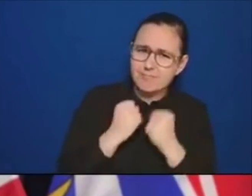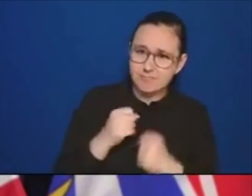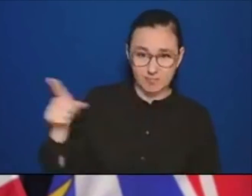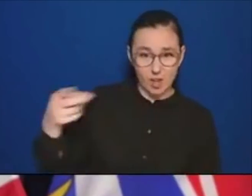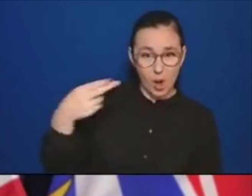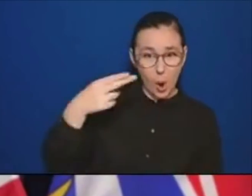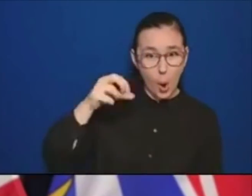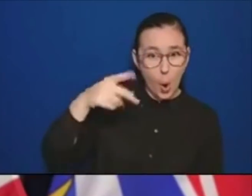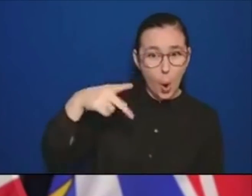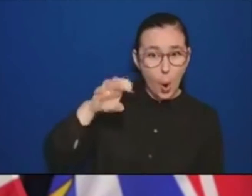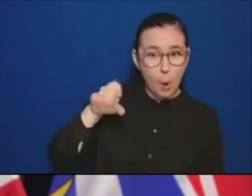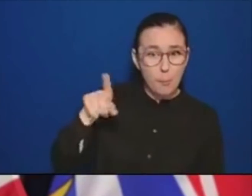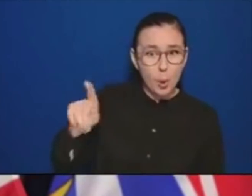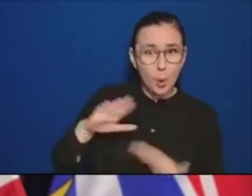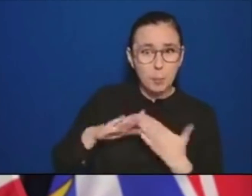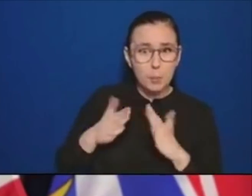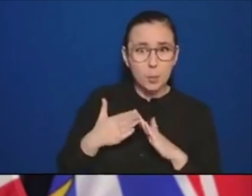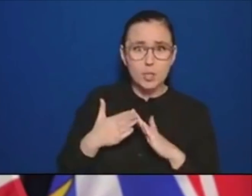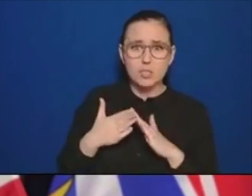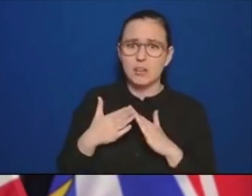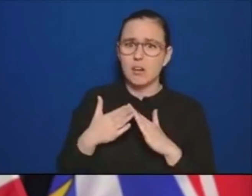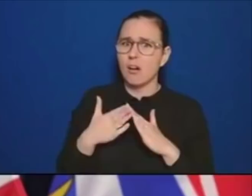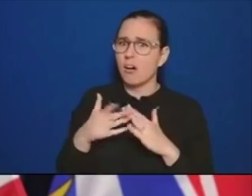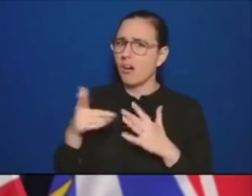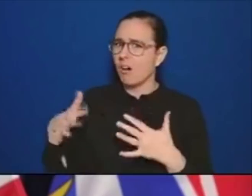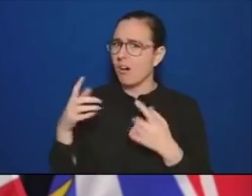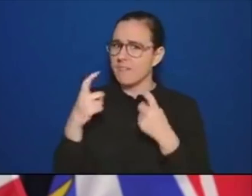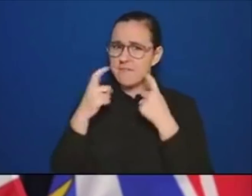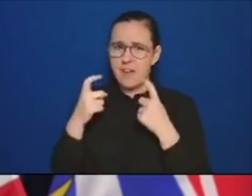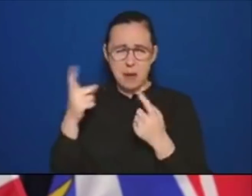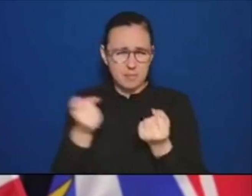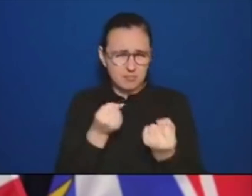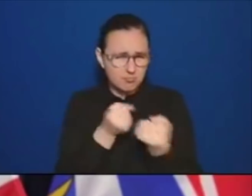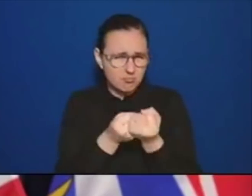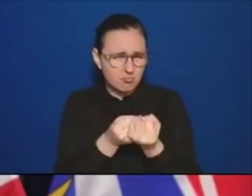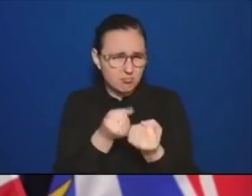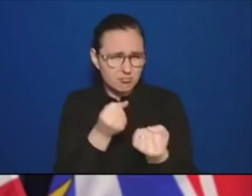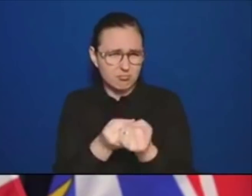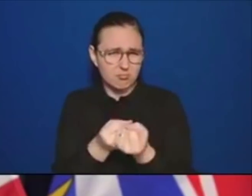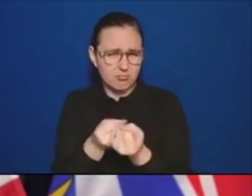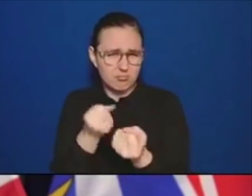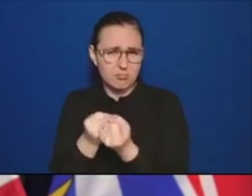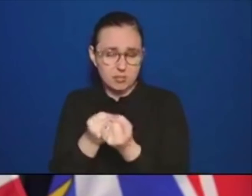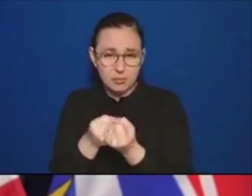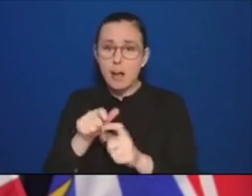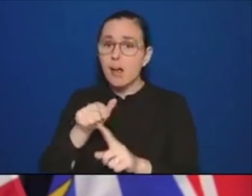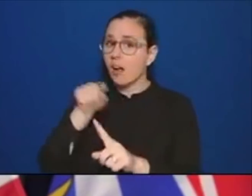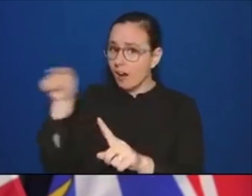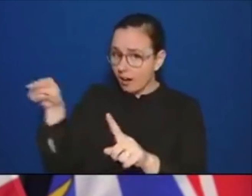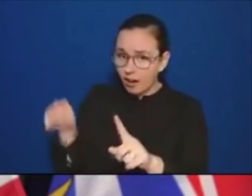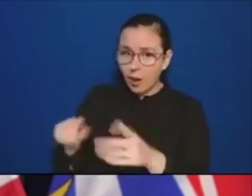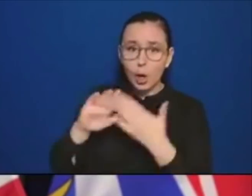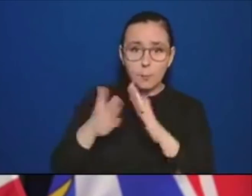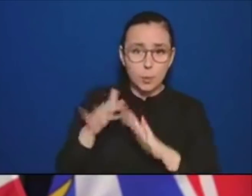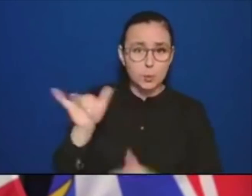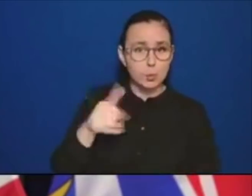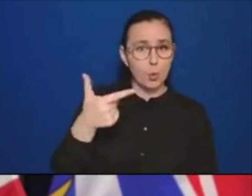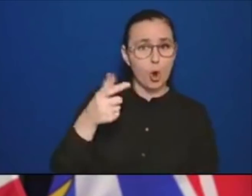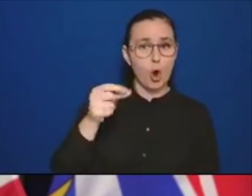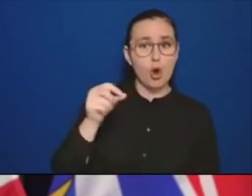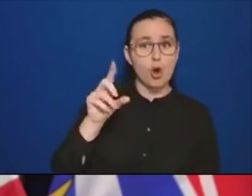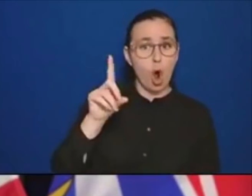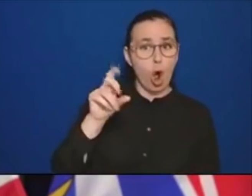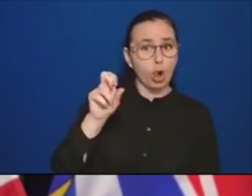a thing of legend now. But this was taking place in other communities as well. In Golden, the local Gurdwara Sabib broadcast